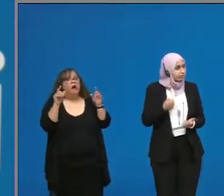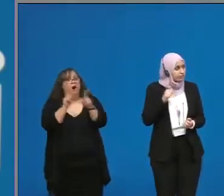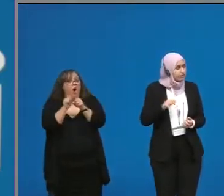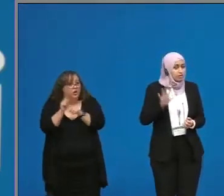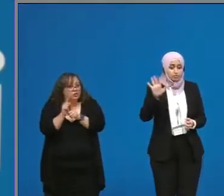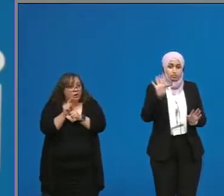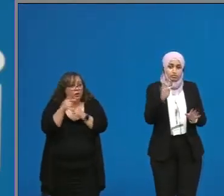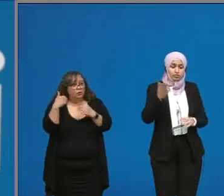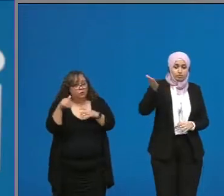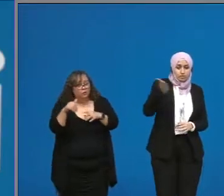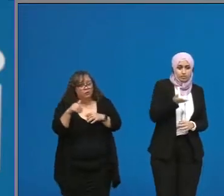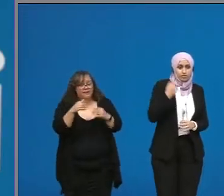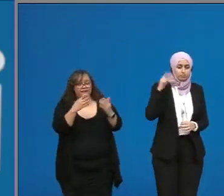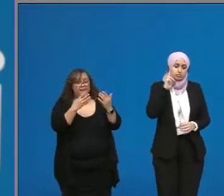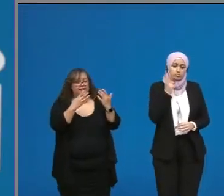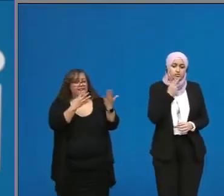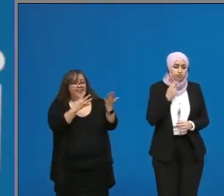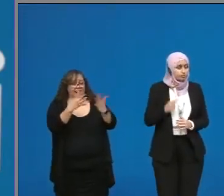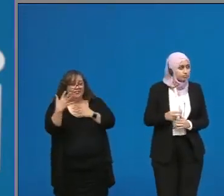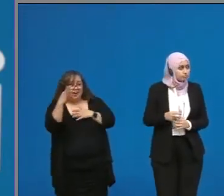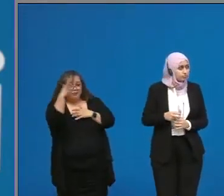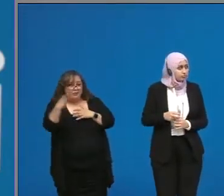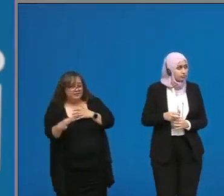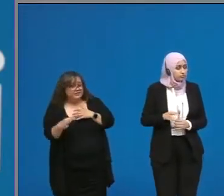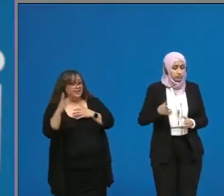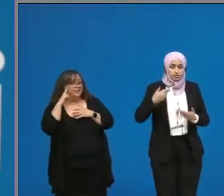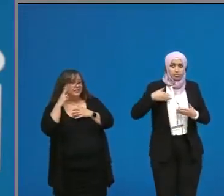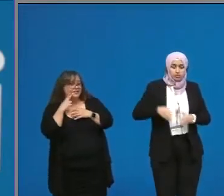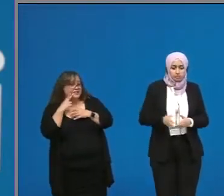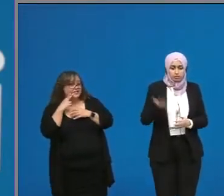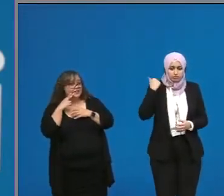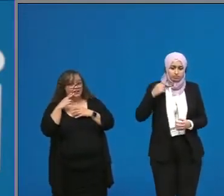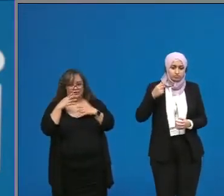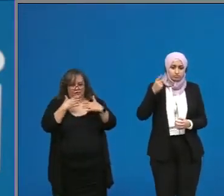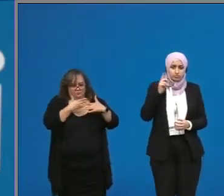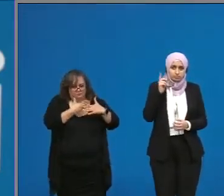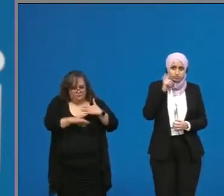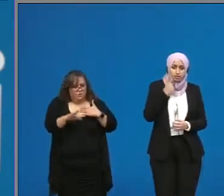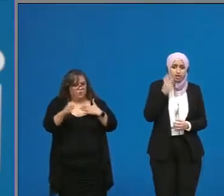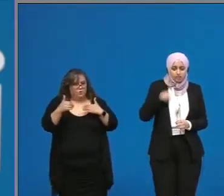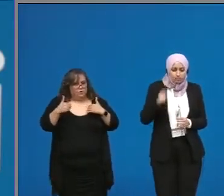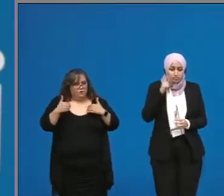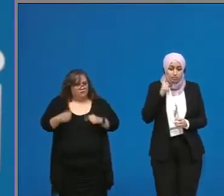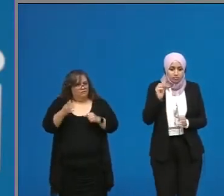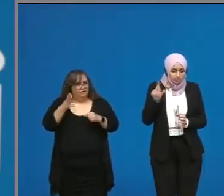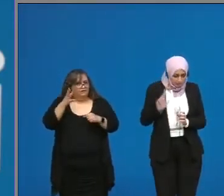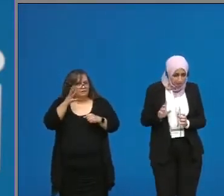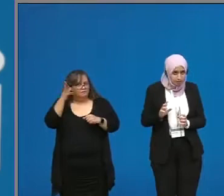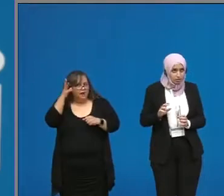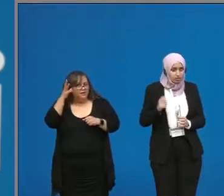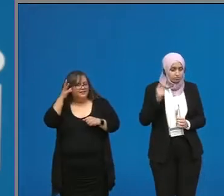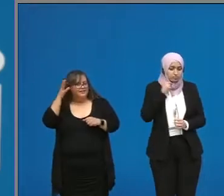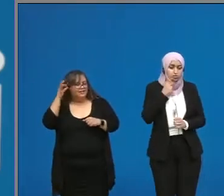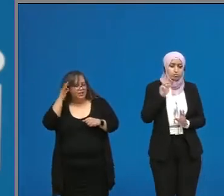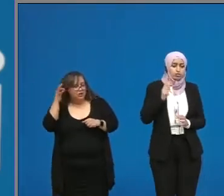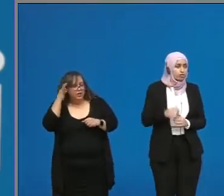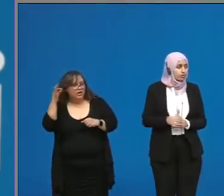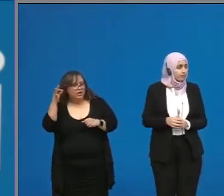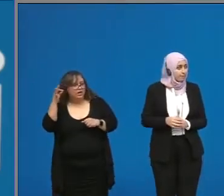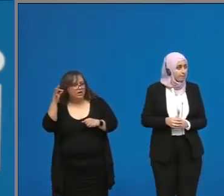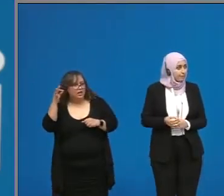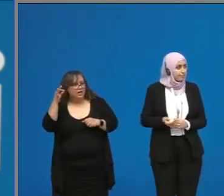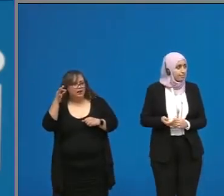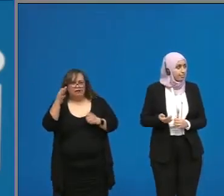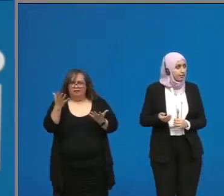to hearing parents. And often hearing parents have no or little education